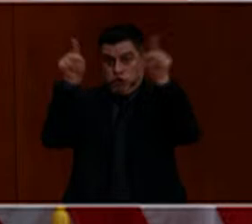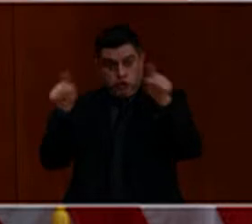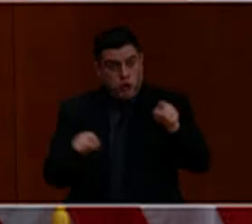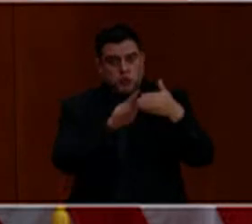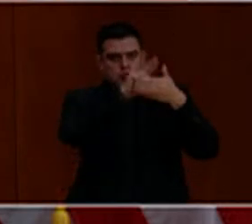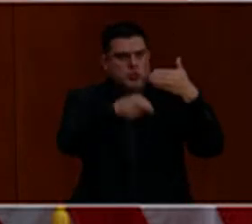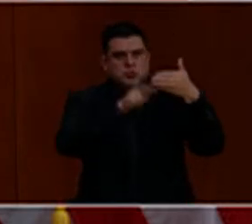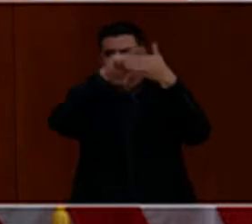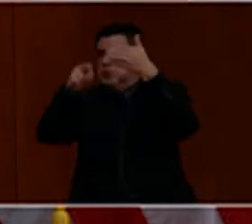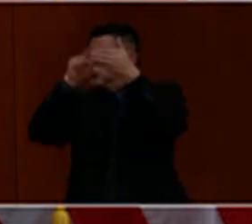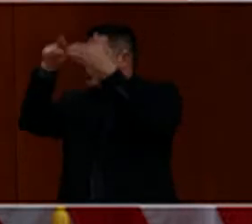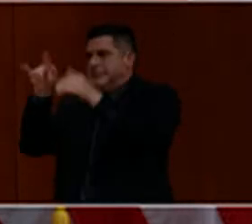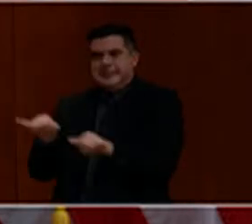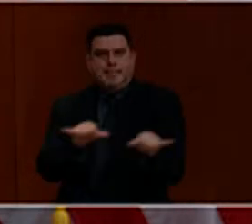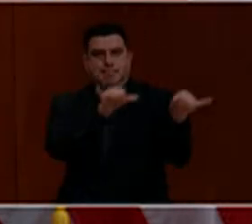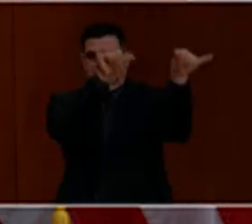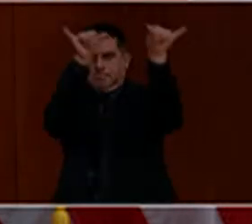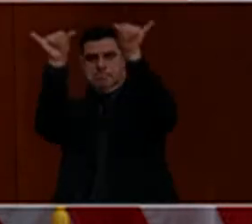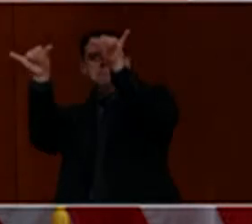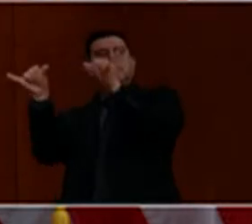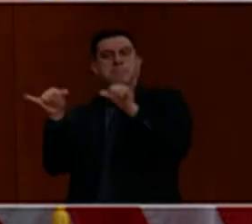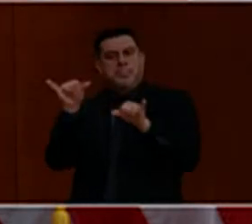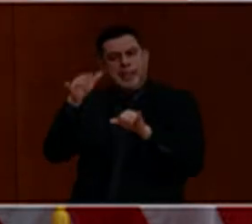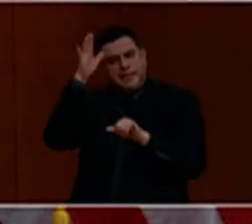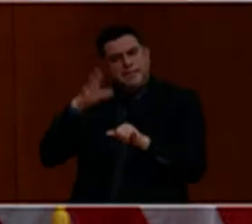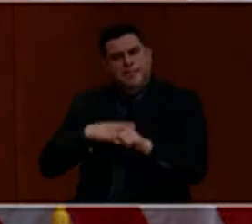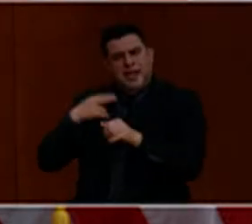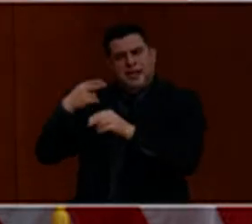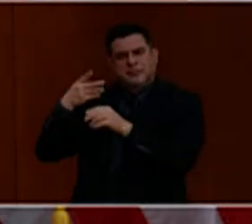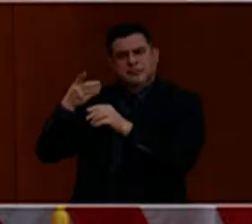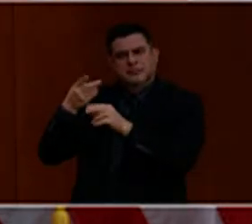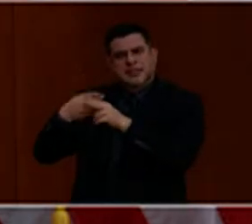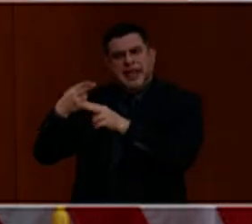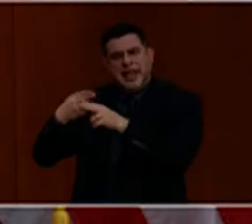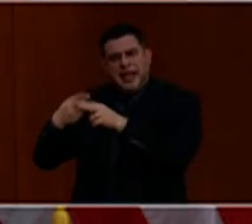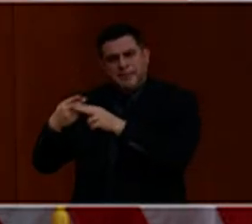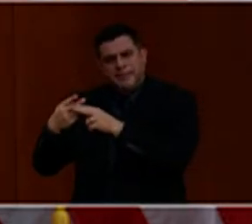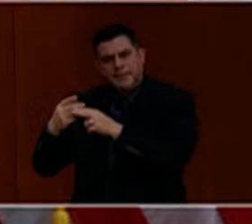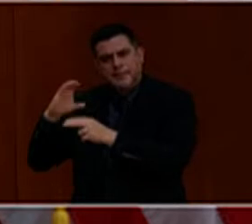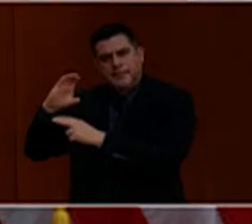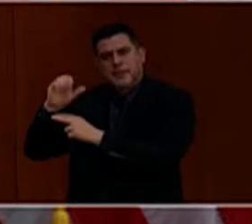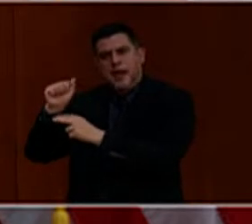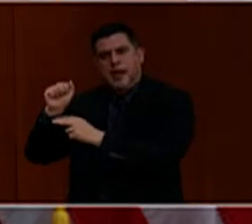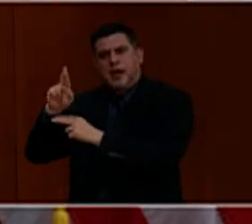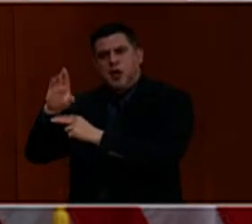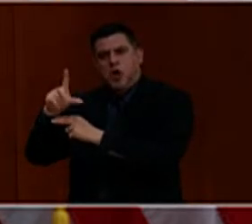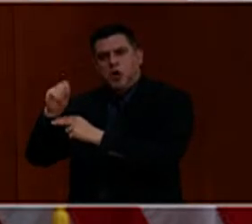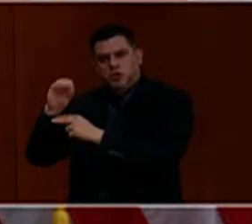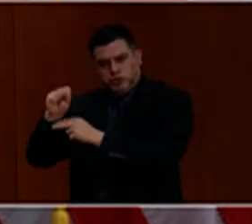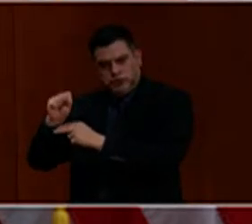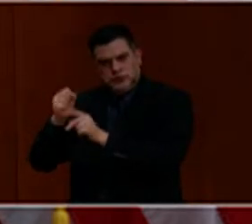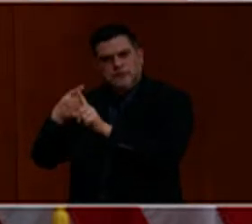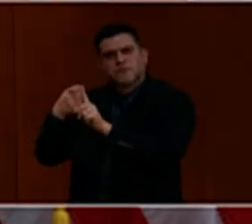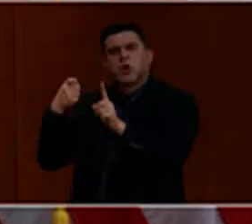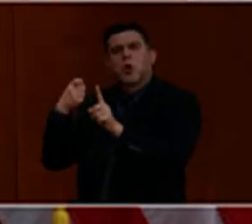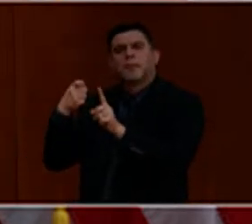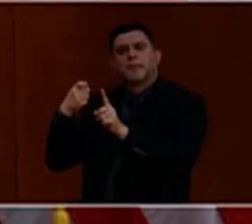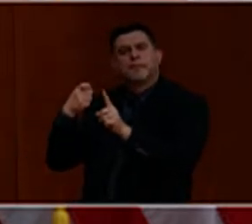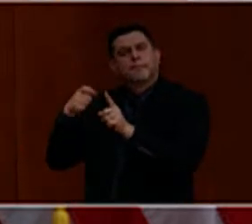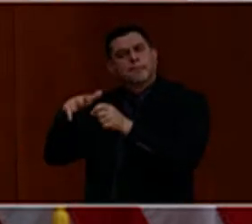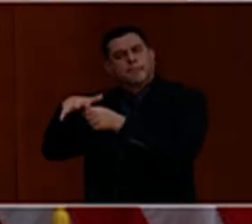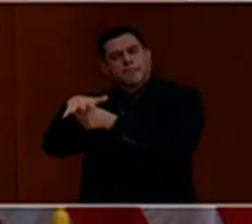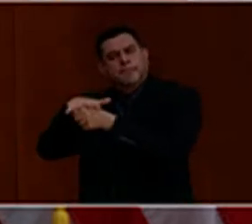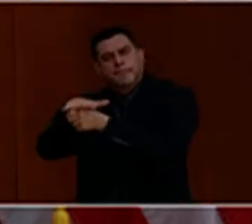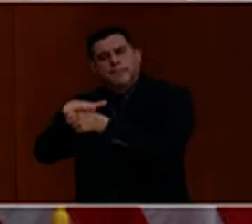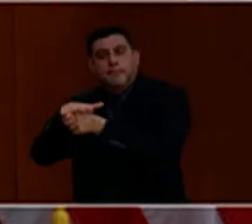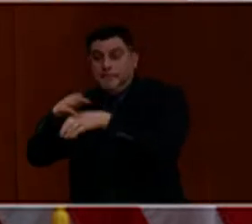trends. Carlos told me that Jackson, which is probably the number one system that was really hit when